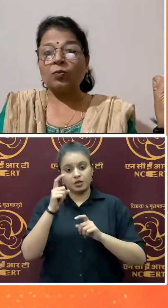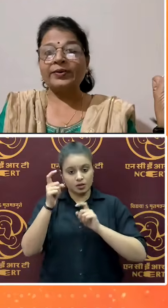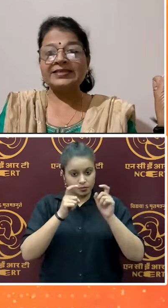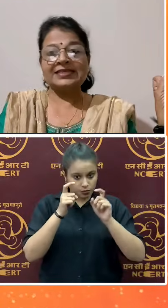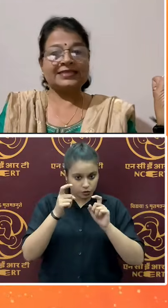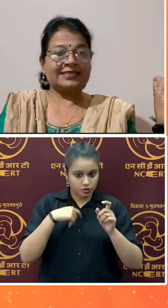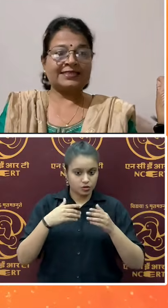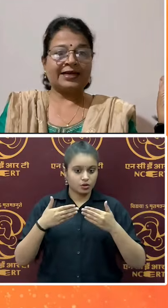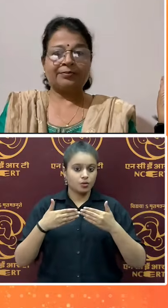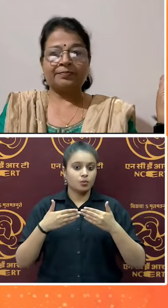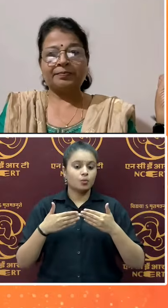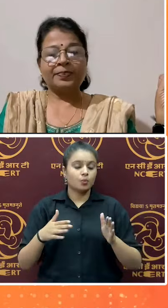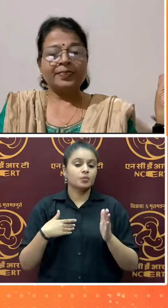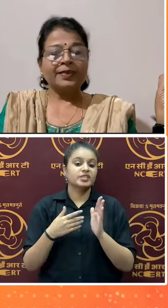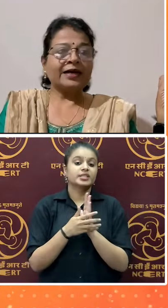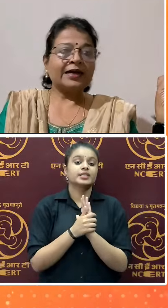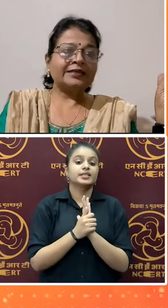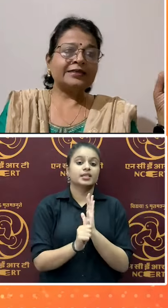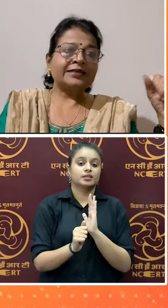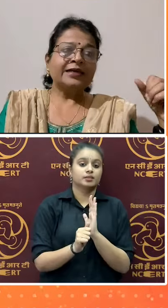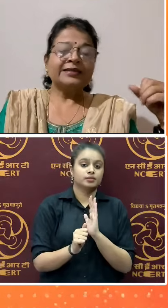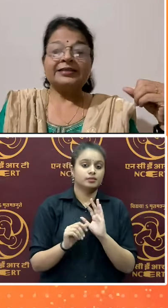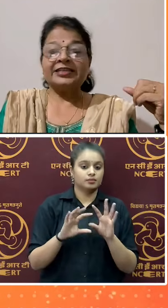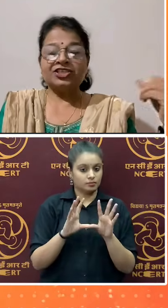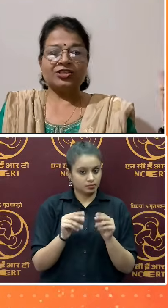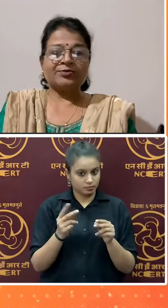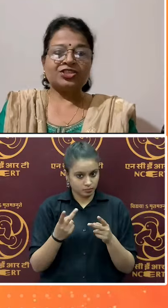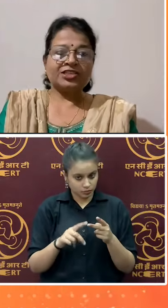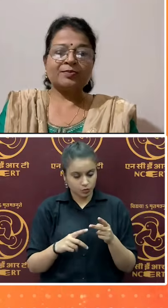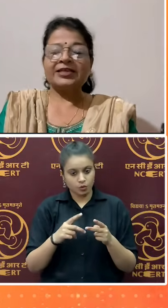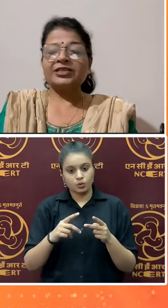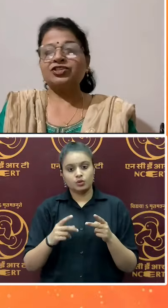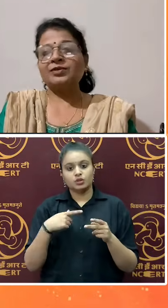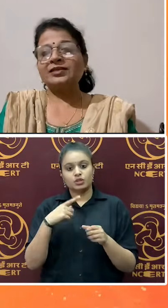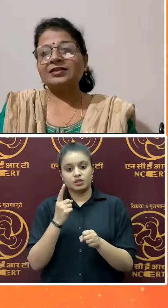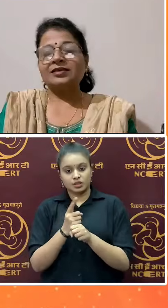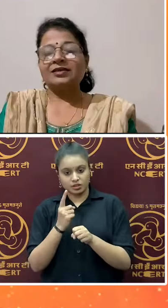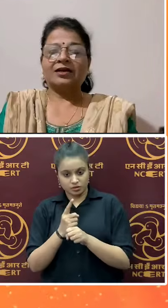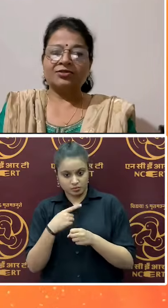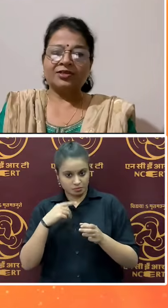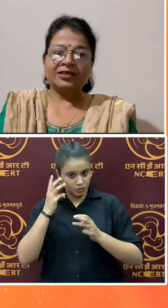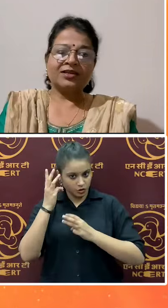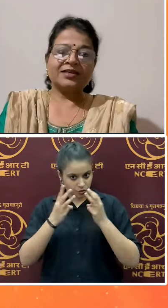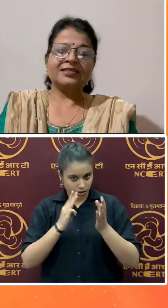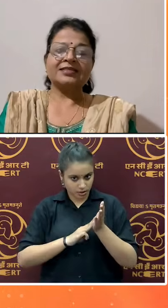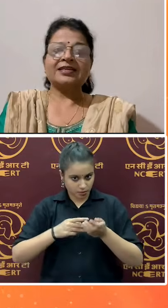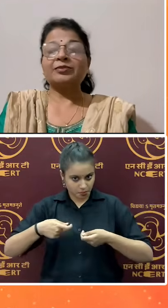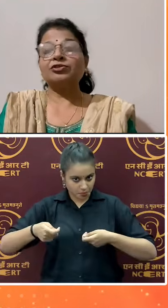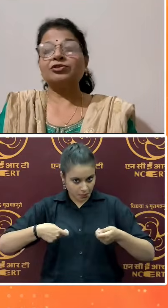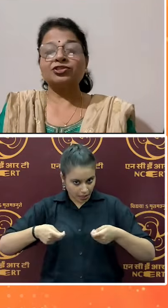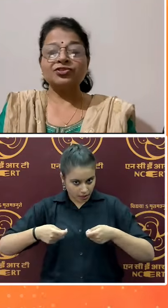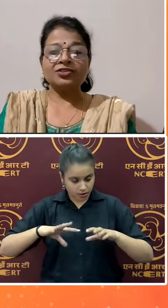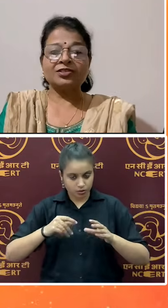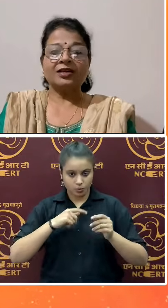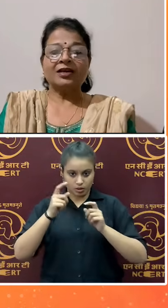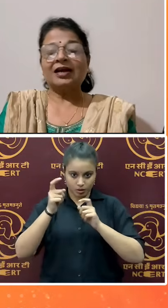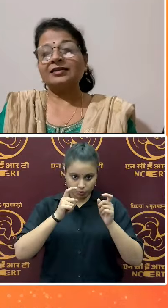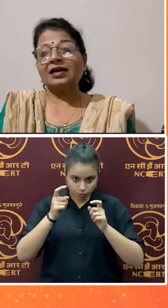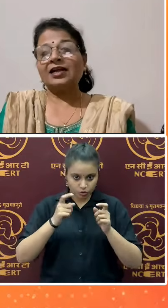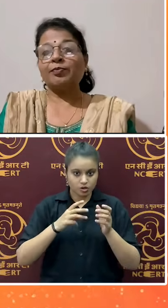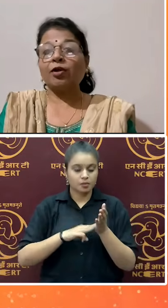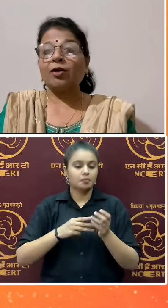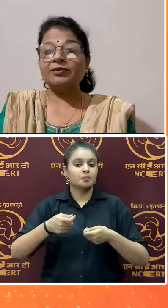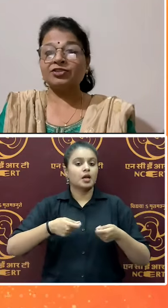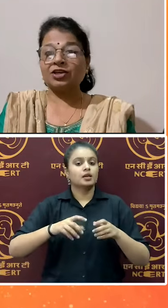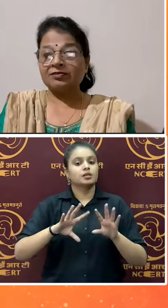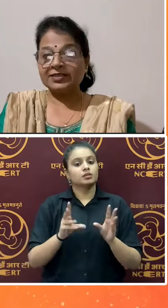and coping skills in that, and teach them stress management, how to regulate their emotions,